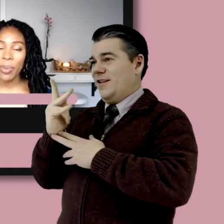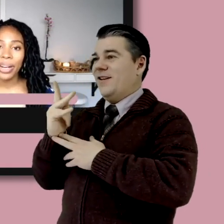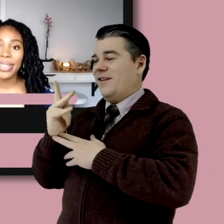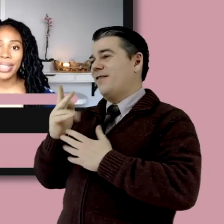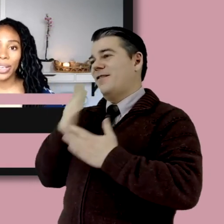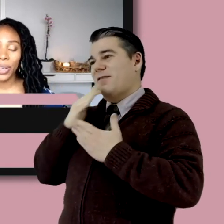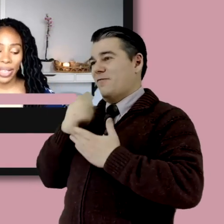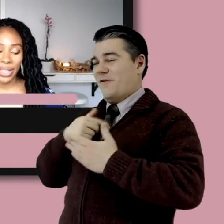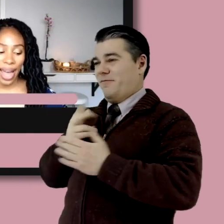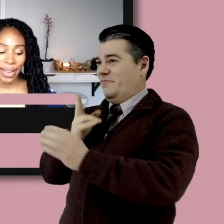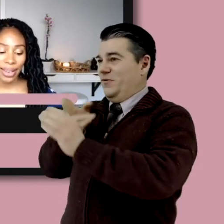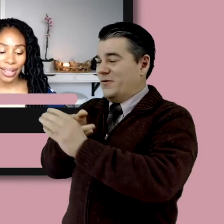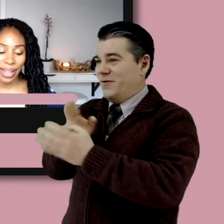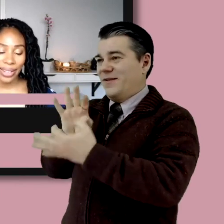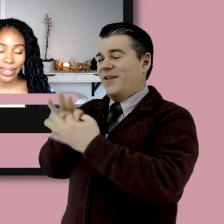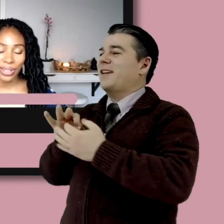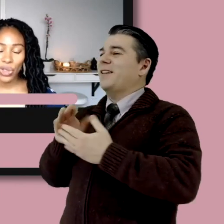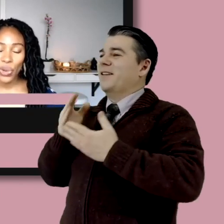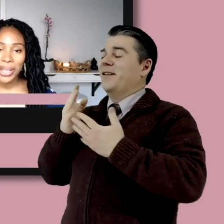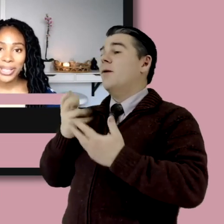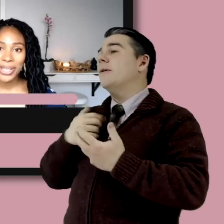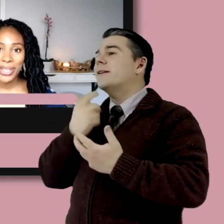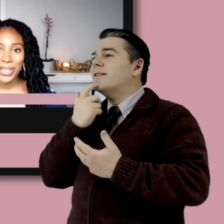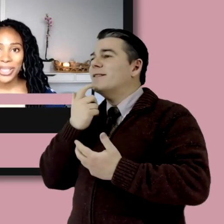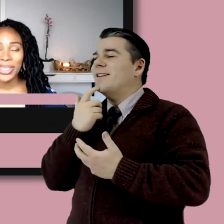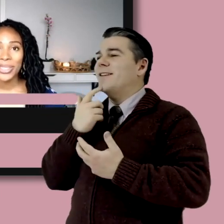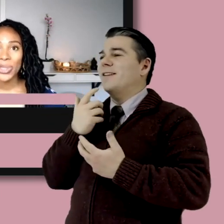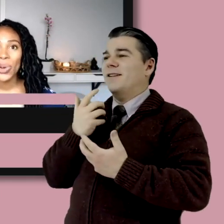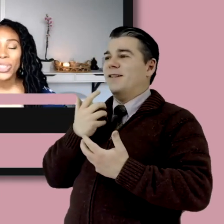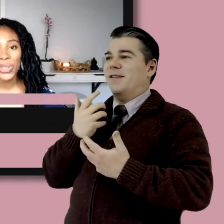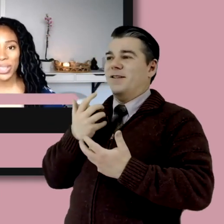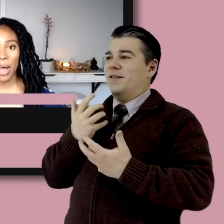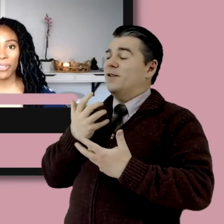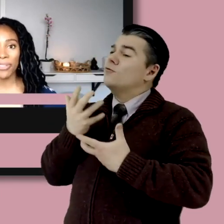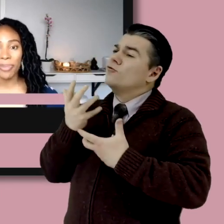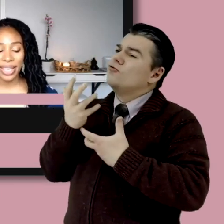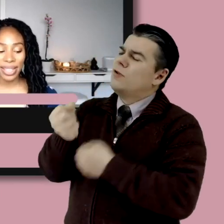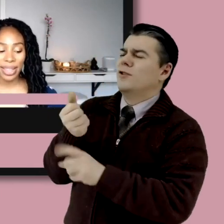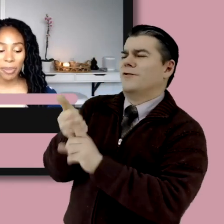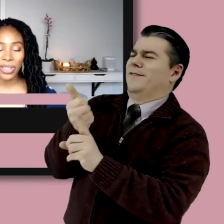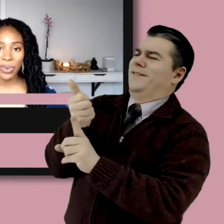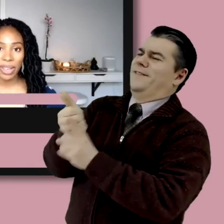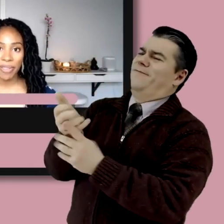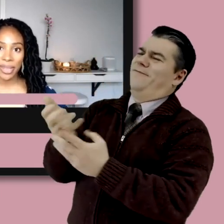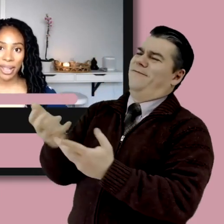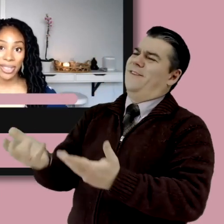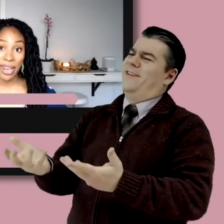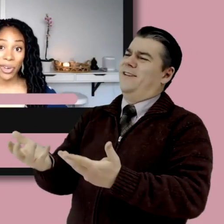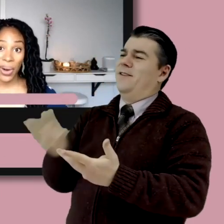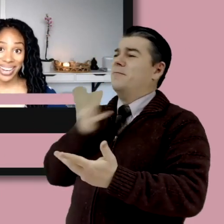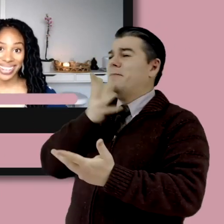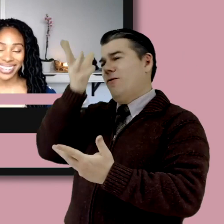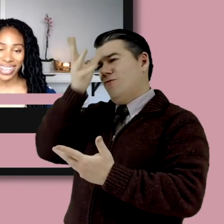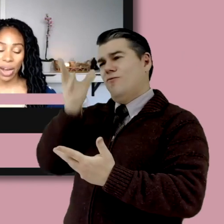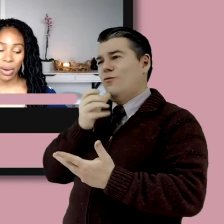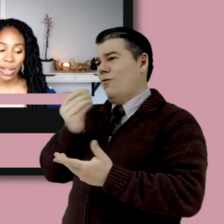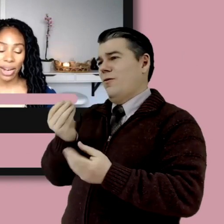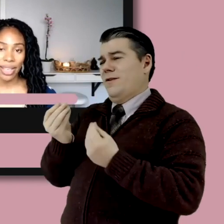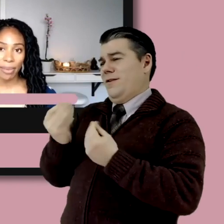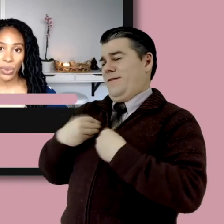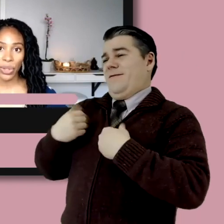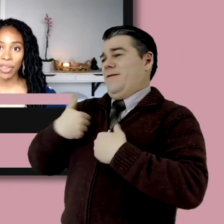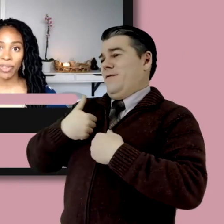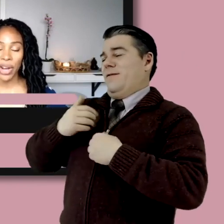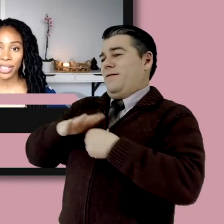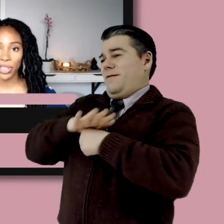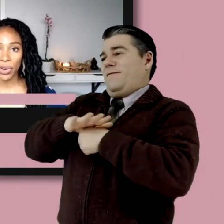what I want to say to you is that, like, trust yourself, because I think parents don't give themselves enough credit, and a lot of